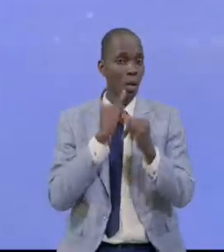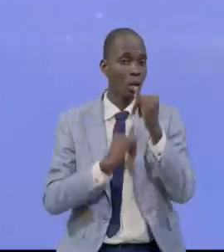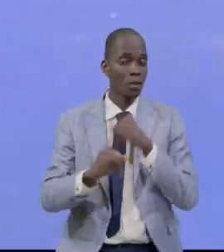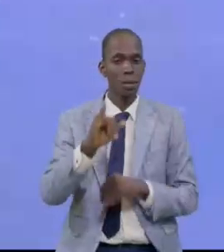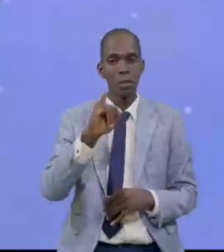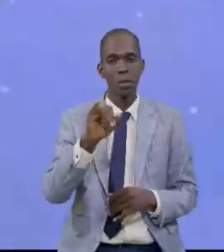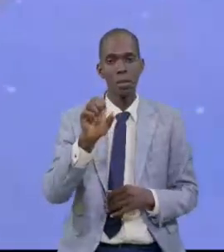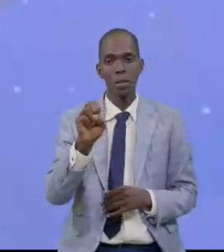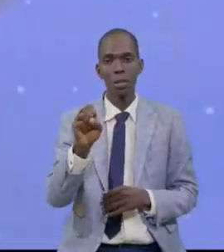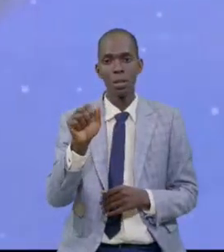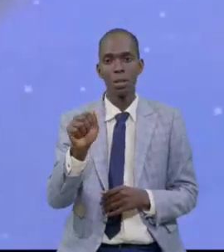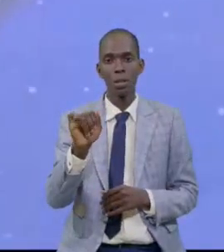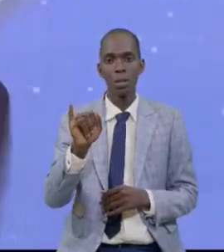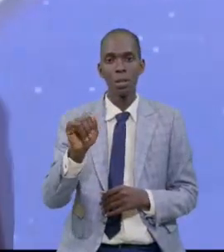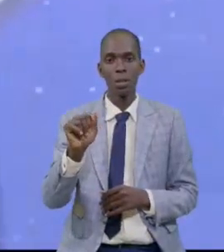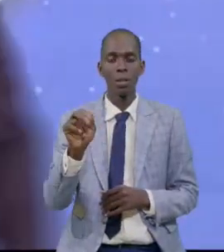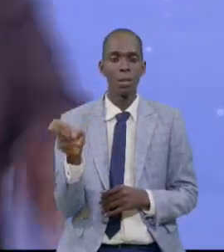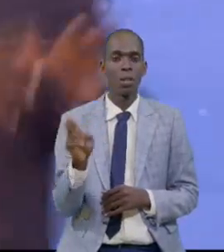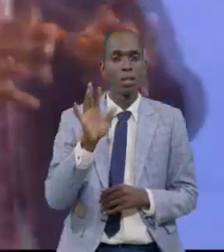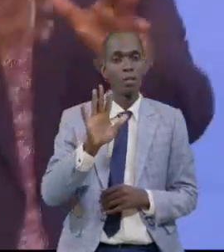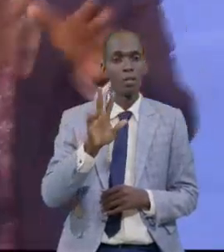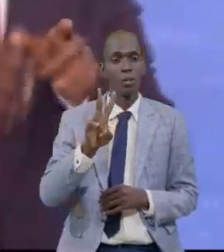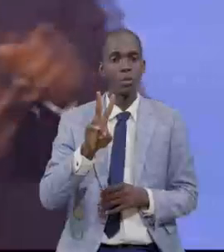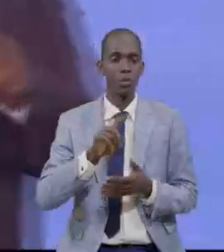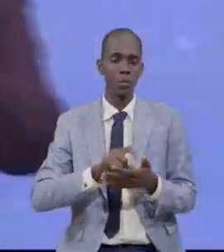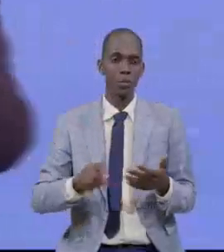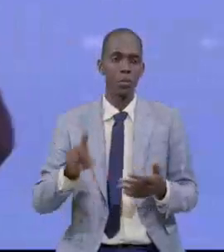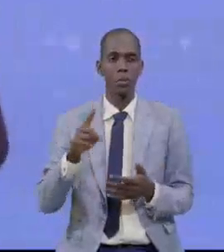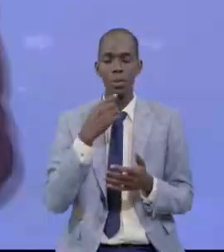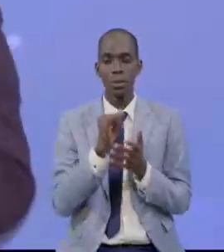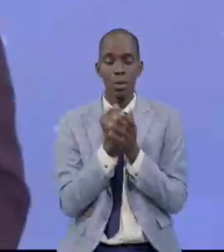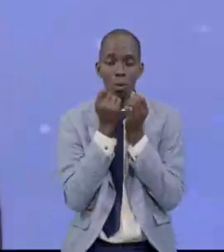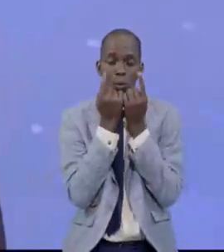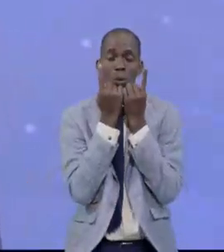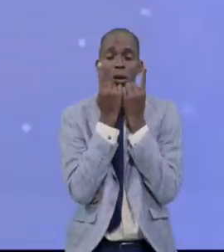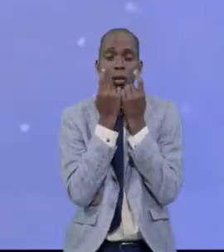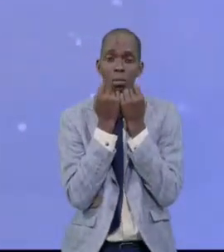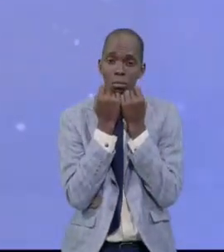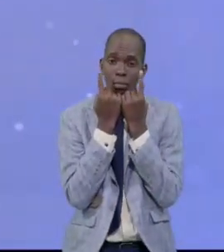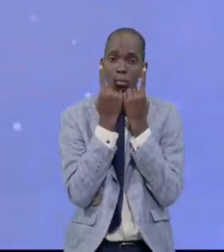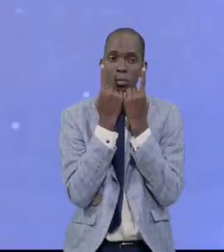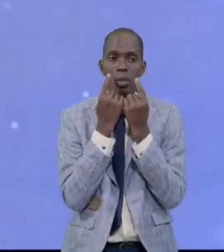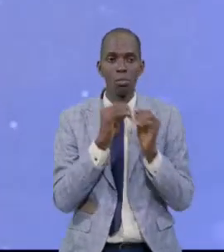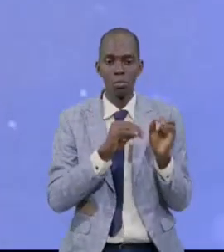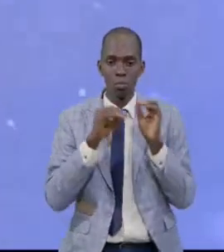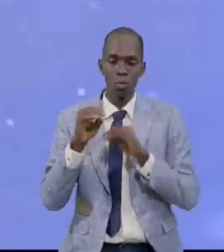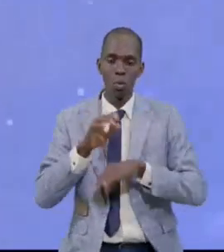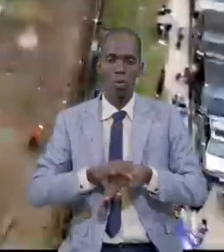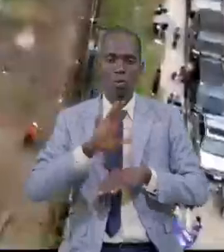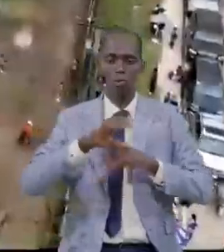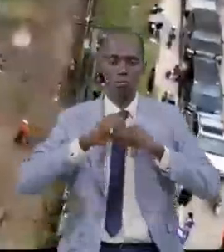1. Awake, awake. Put on thy strength, O Zion. Put on